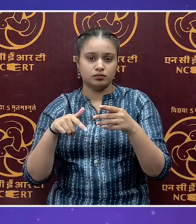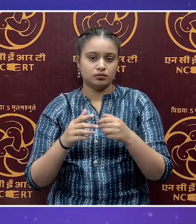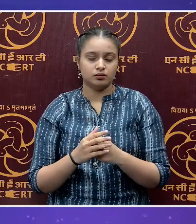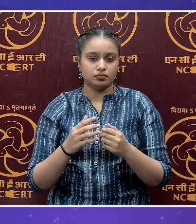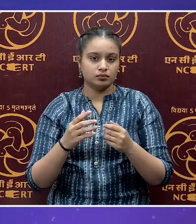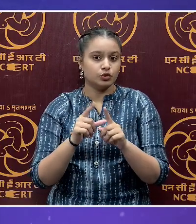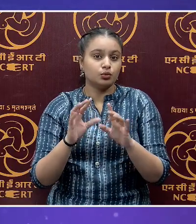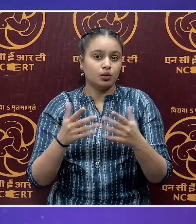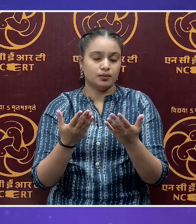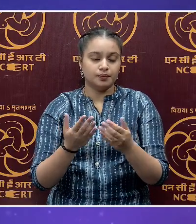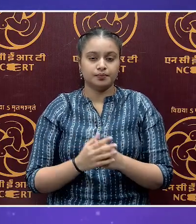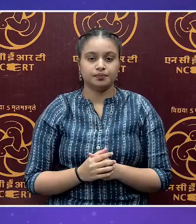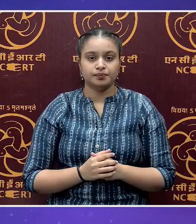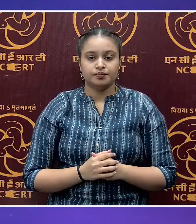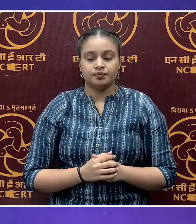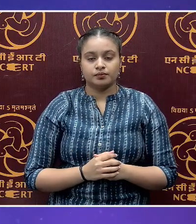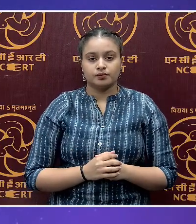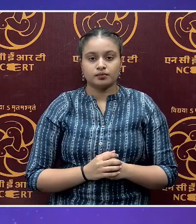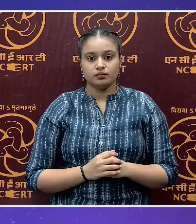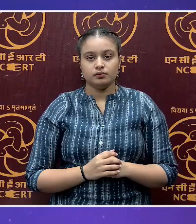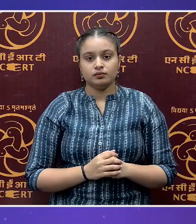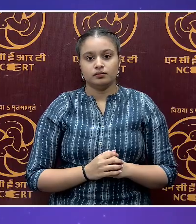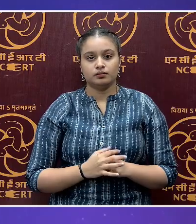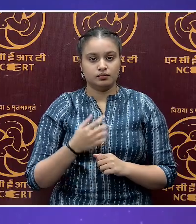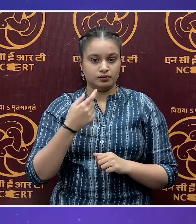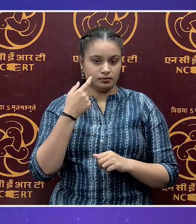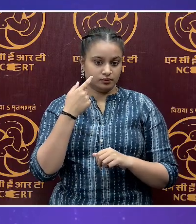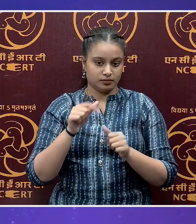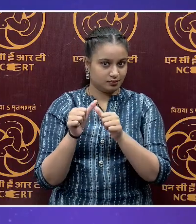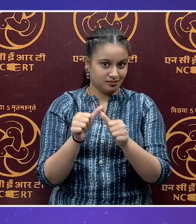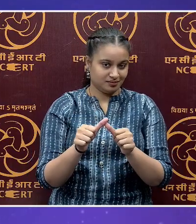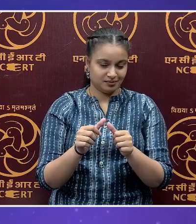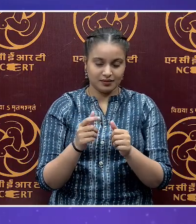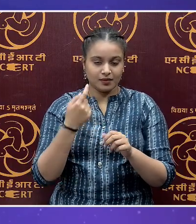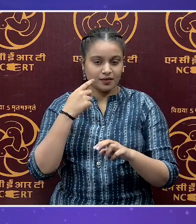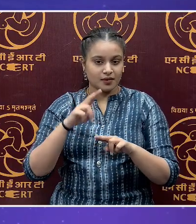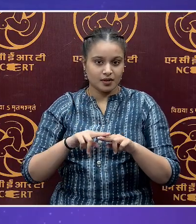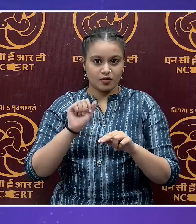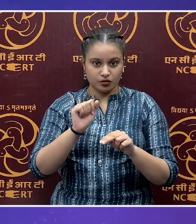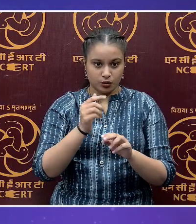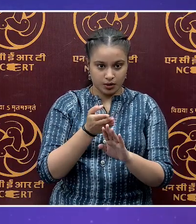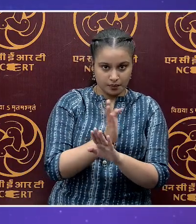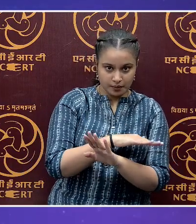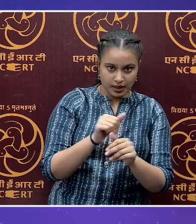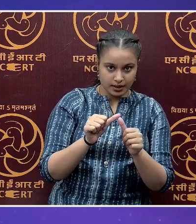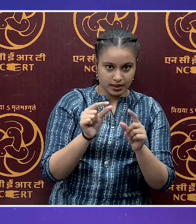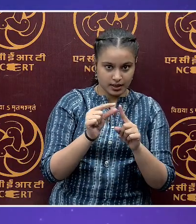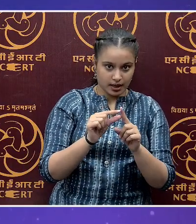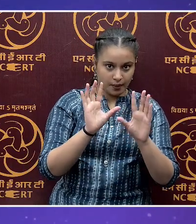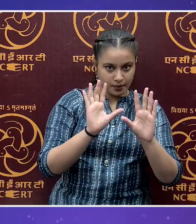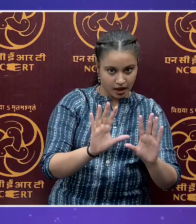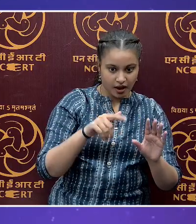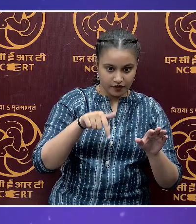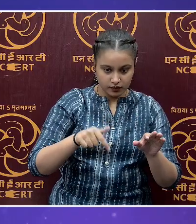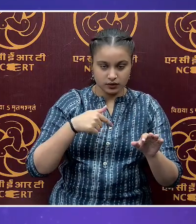2.0? Okay. So like if you have already app in your mobile, so we have providing a